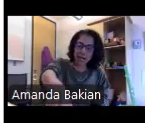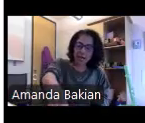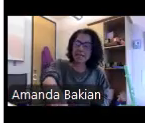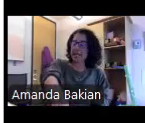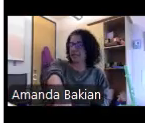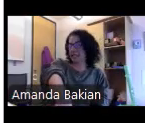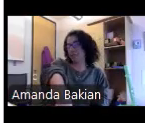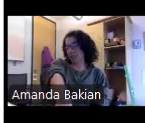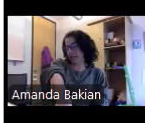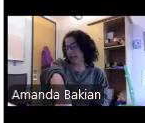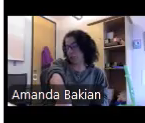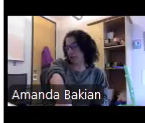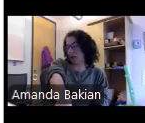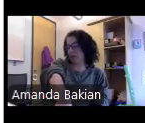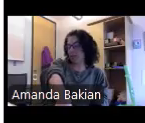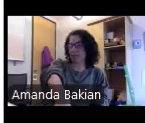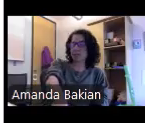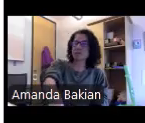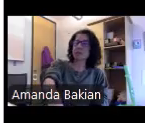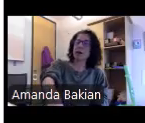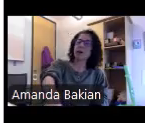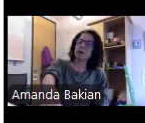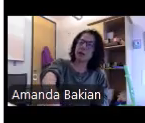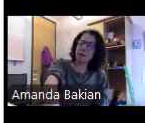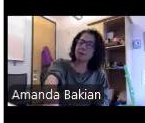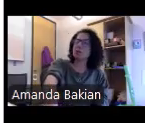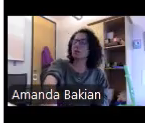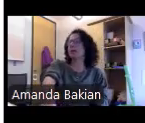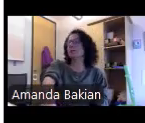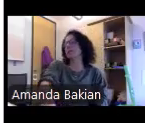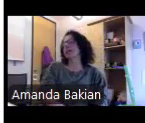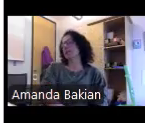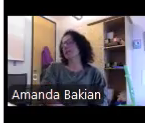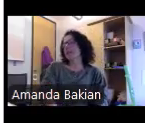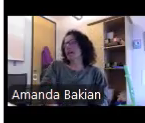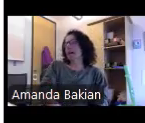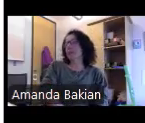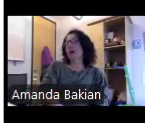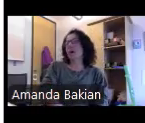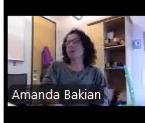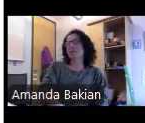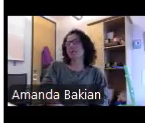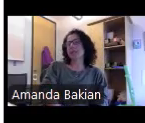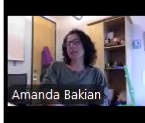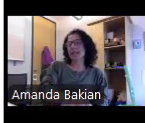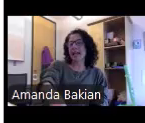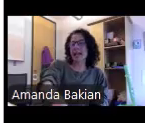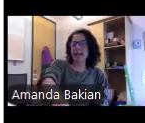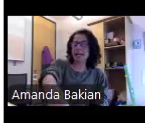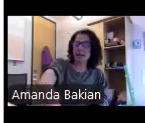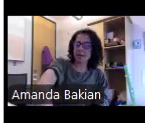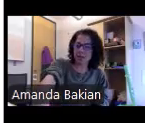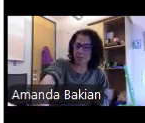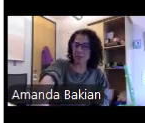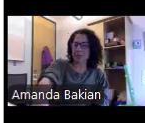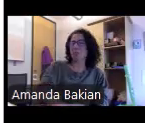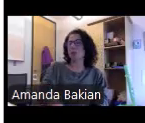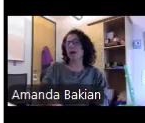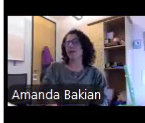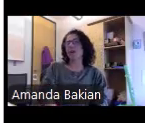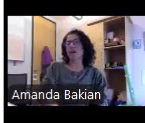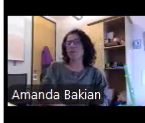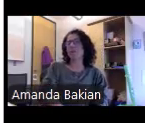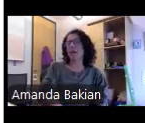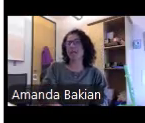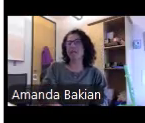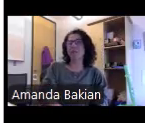a index sibling with autism, there's about up to a 20% probability that another sibling